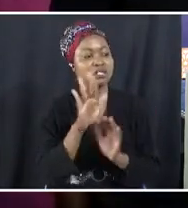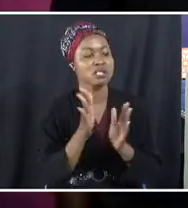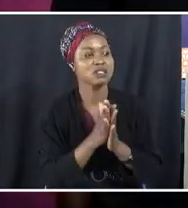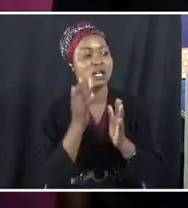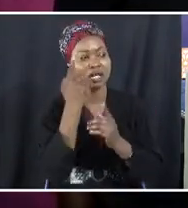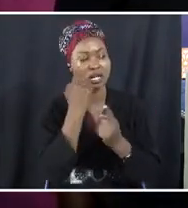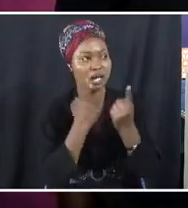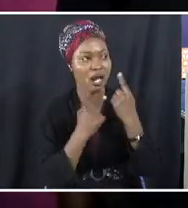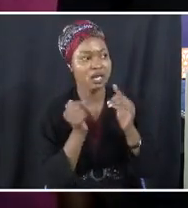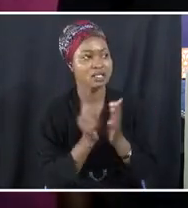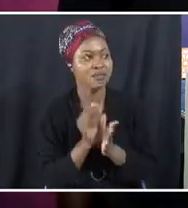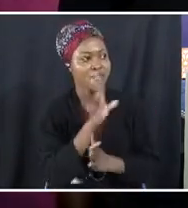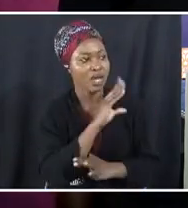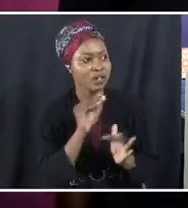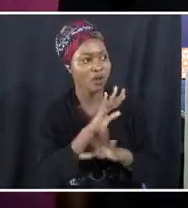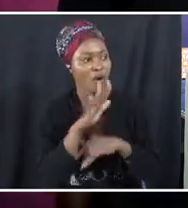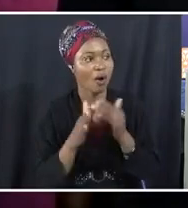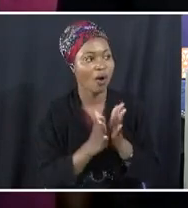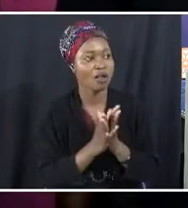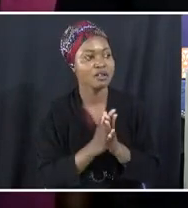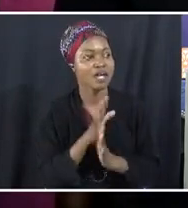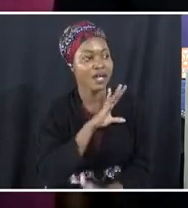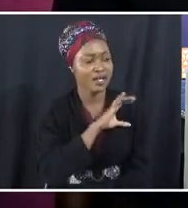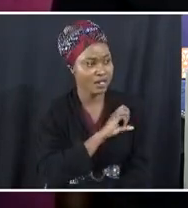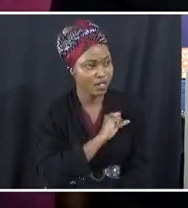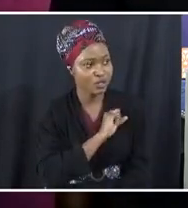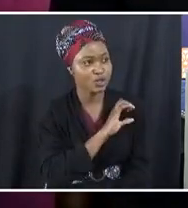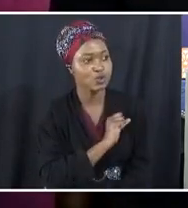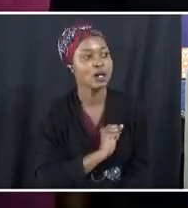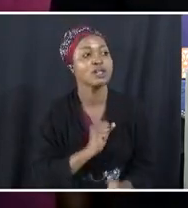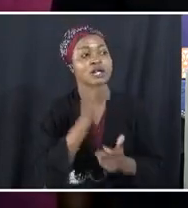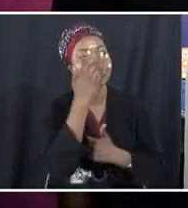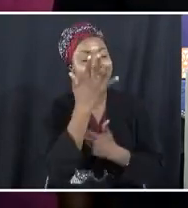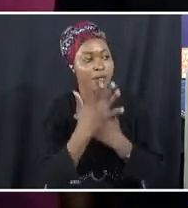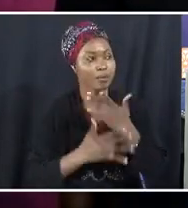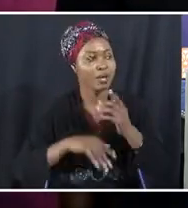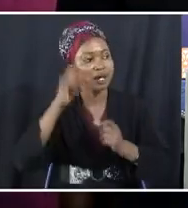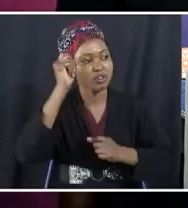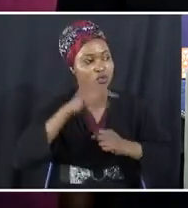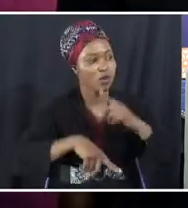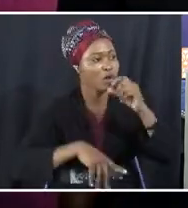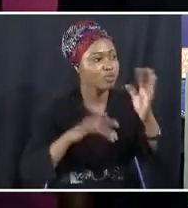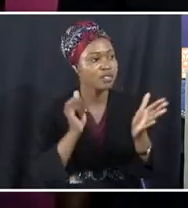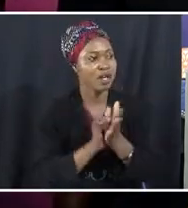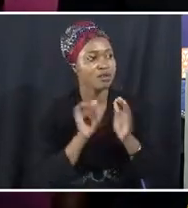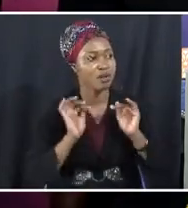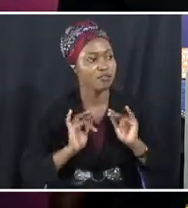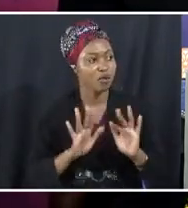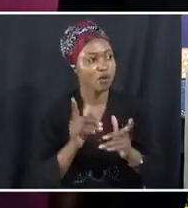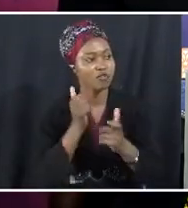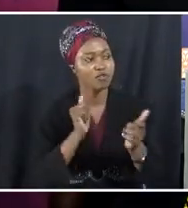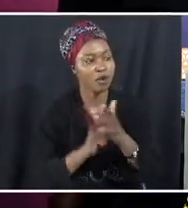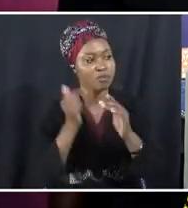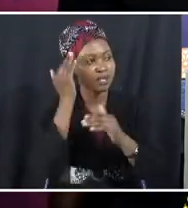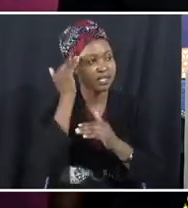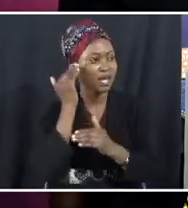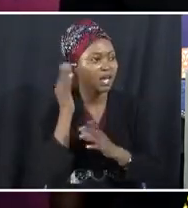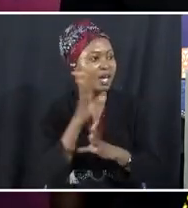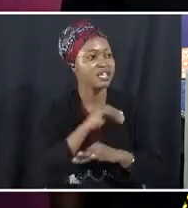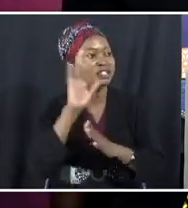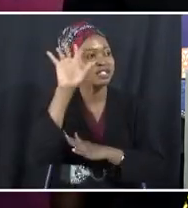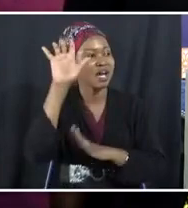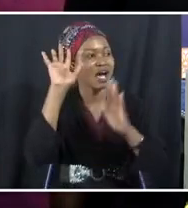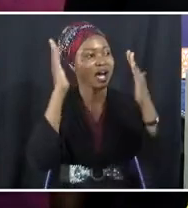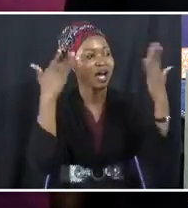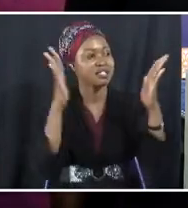cry of woe. And all that he endured. The blood drops that flowed from his head,